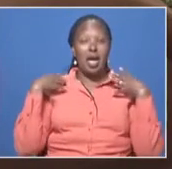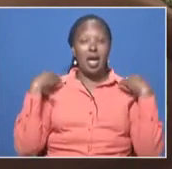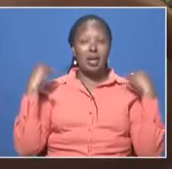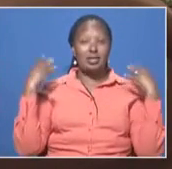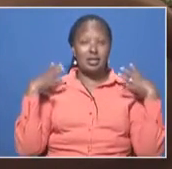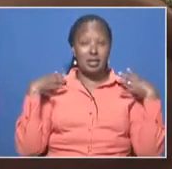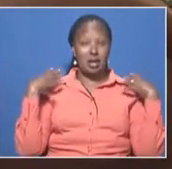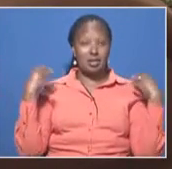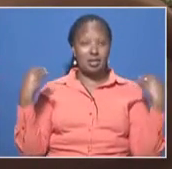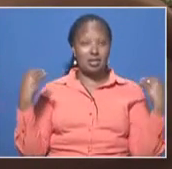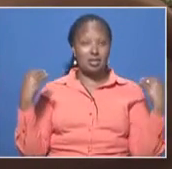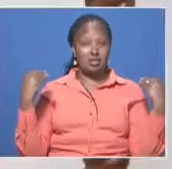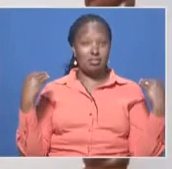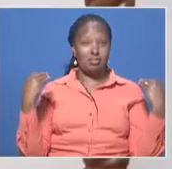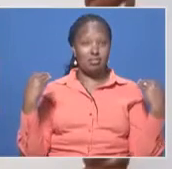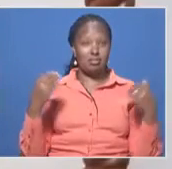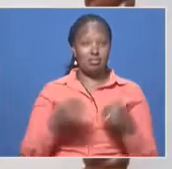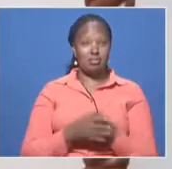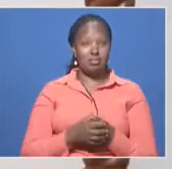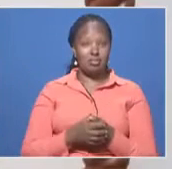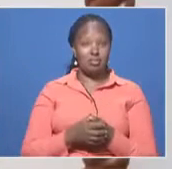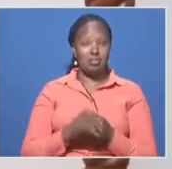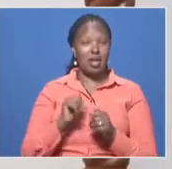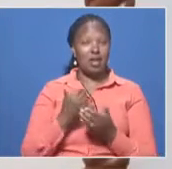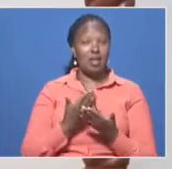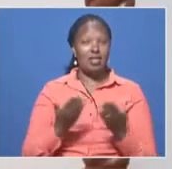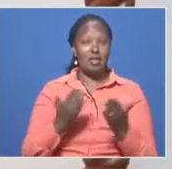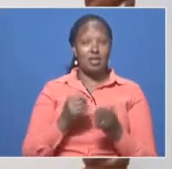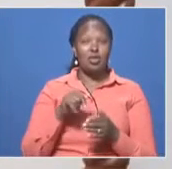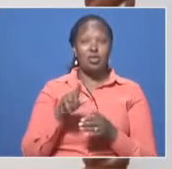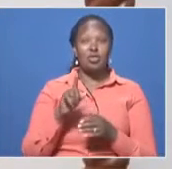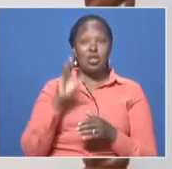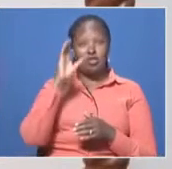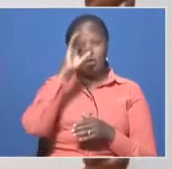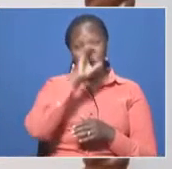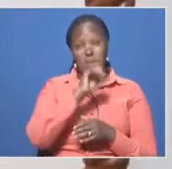now. Correct. Anything you miss?